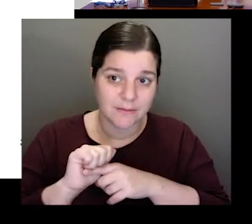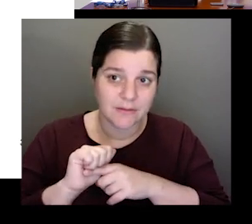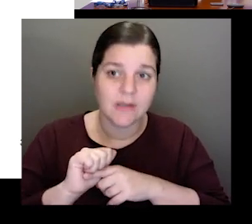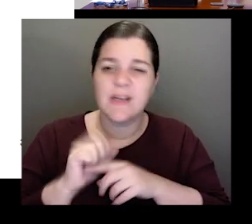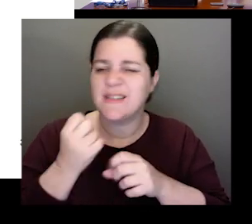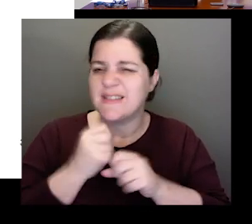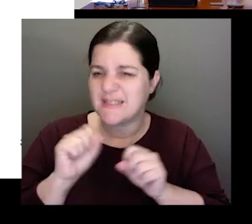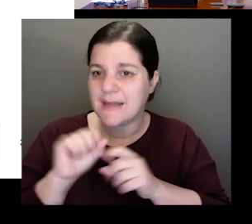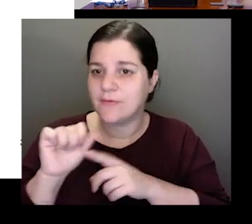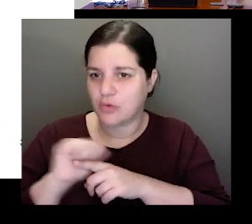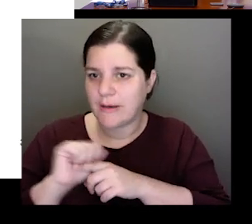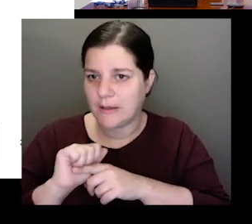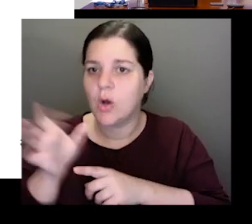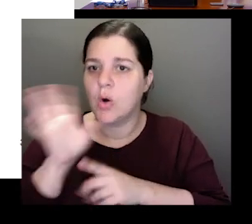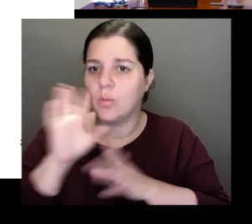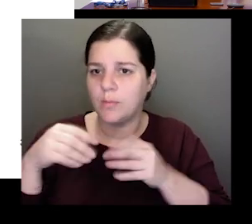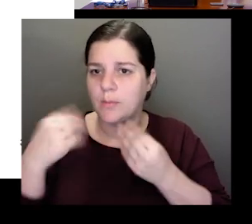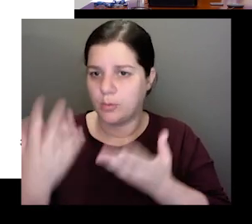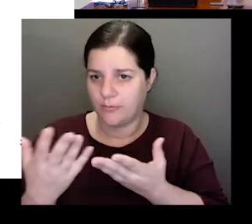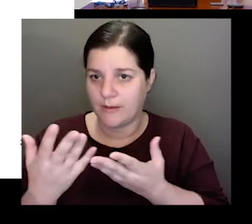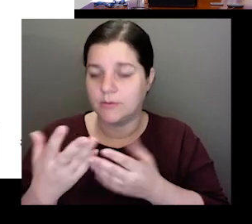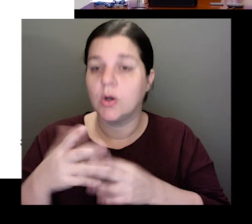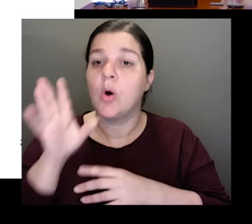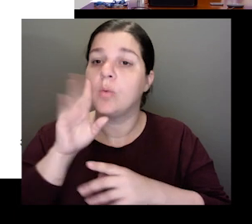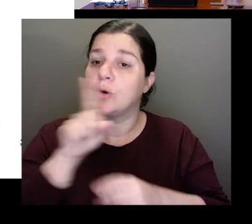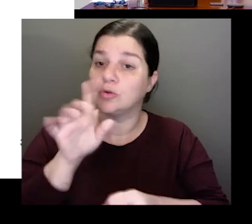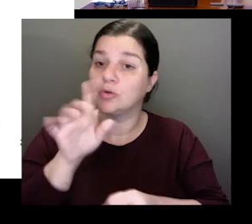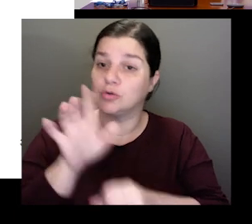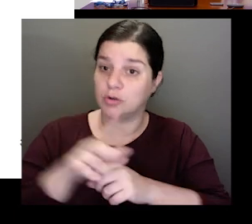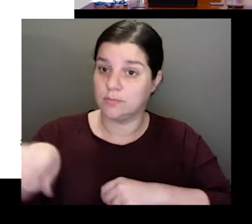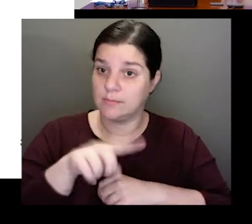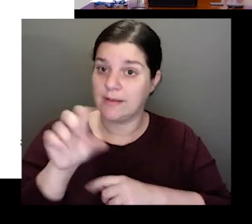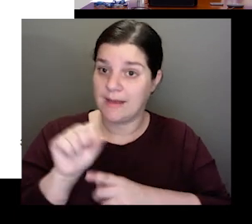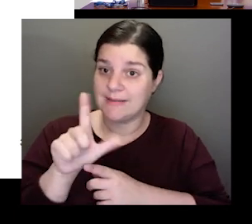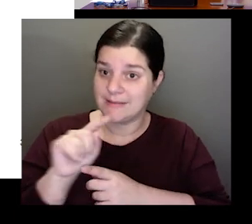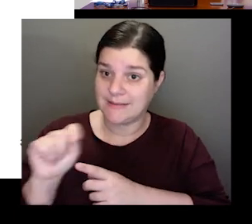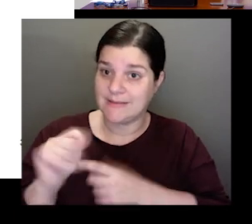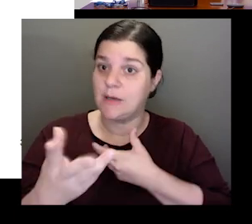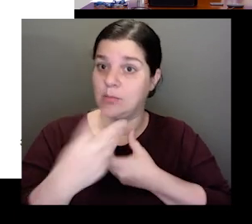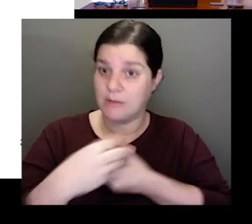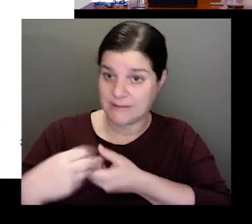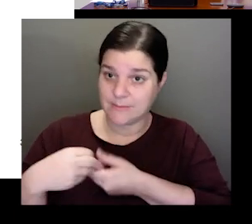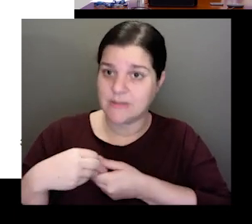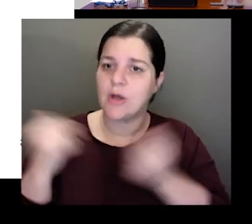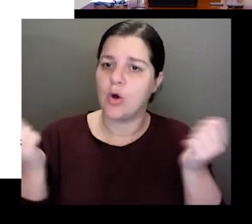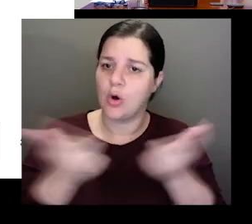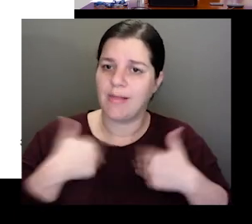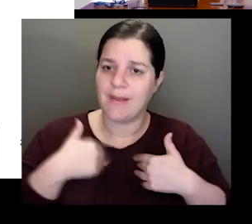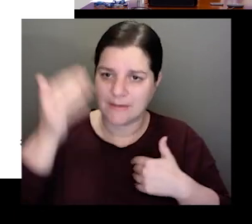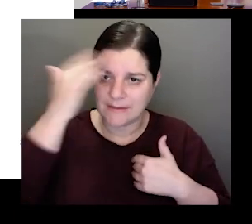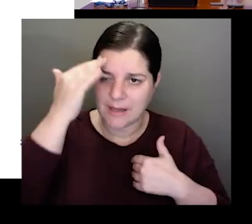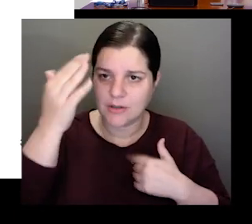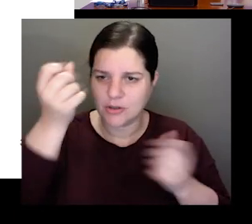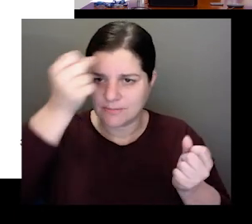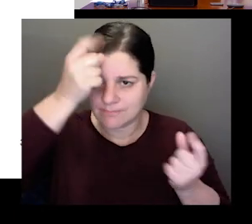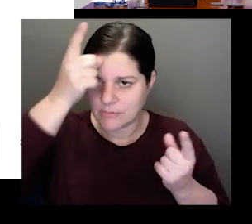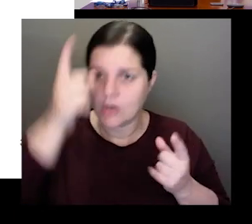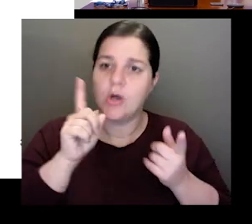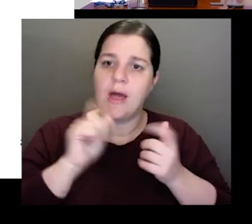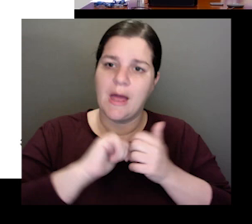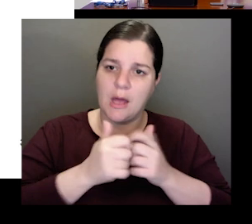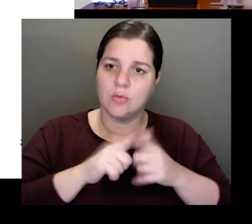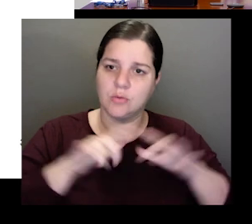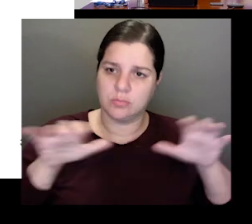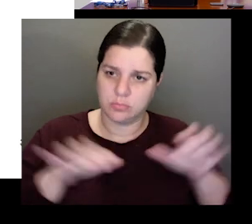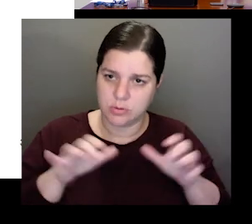as well. This training will ensure SLTT participants have the knowledge and understanding that they need to conduct a SAFE and